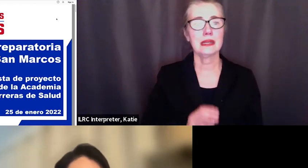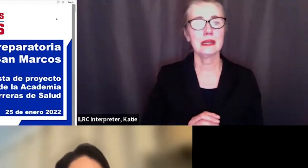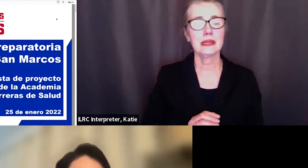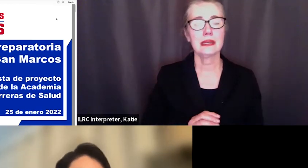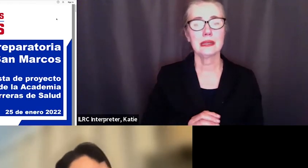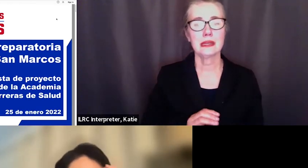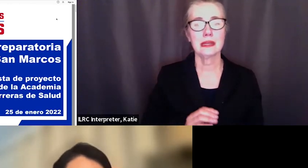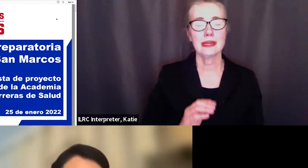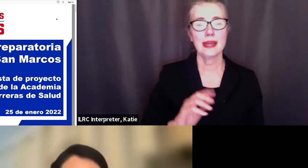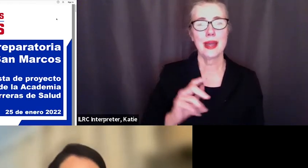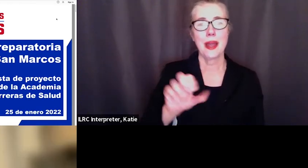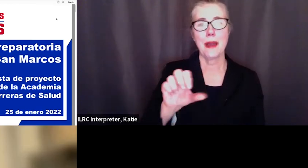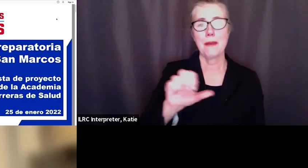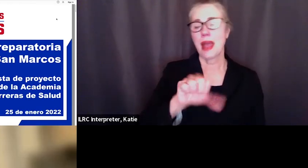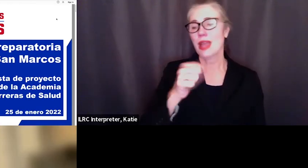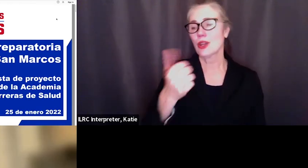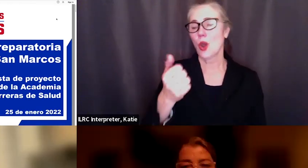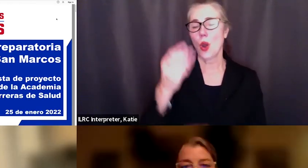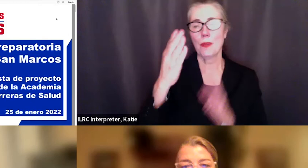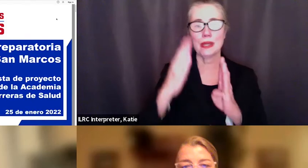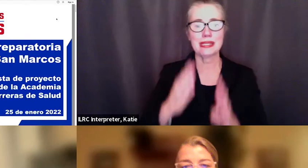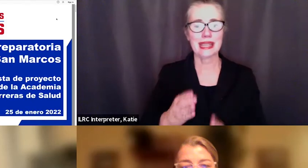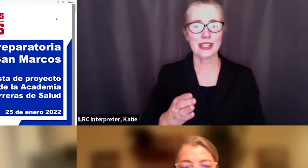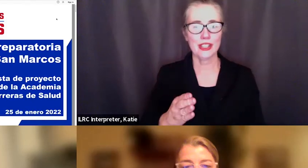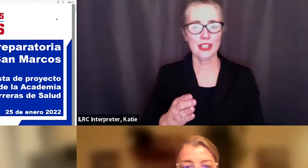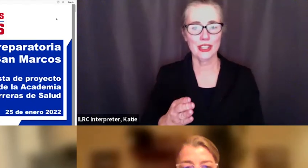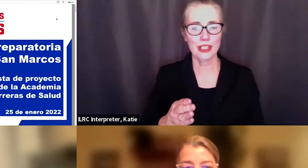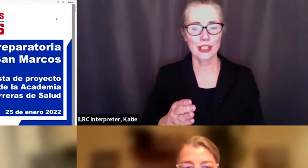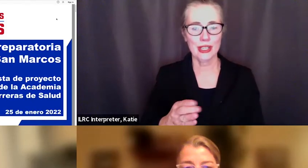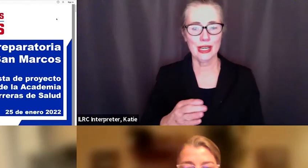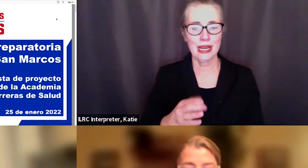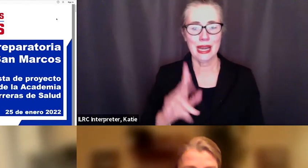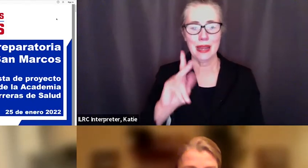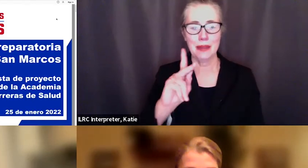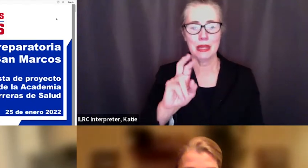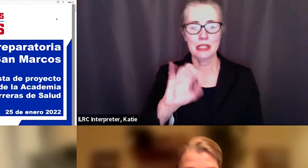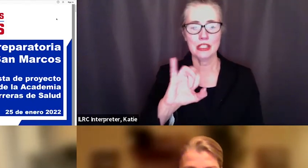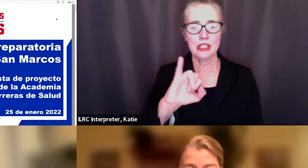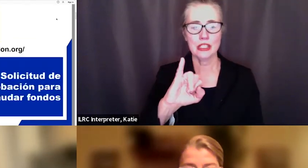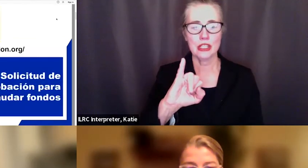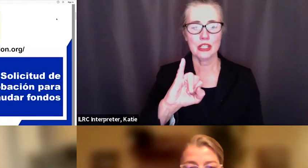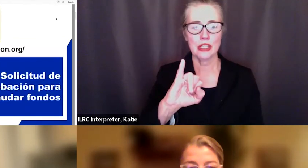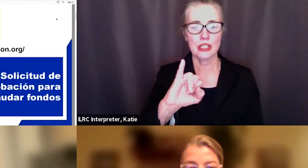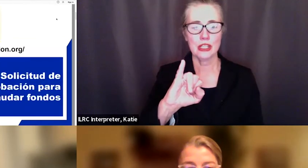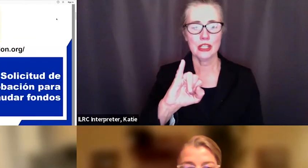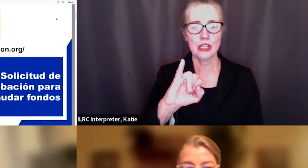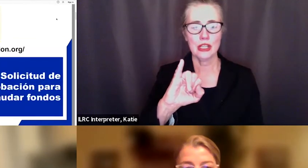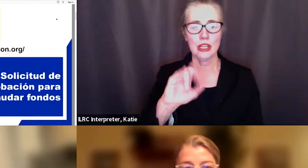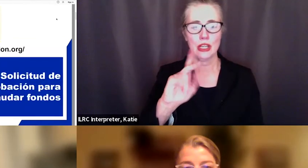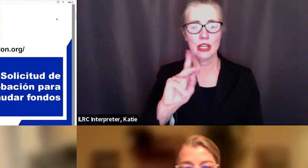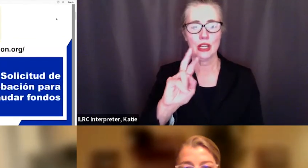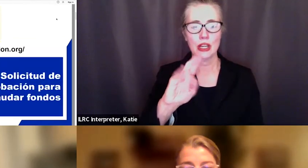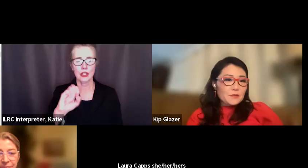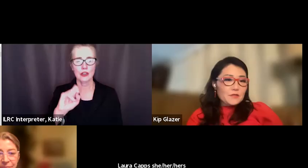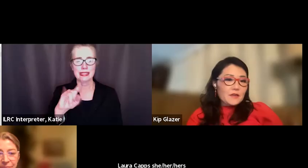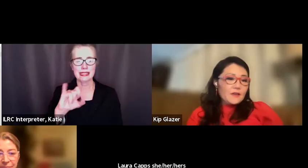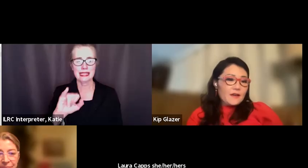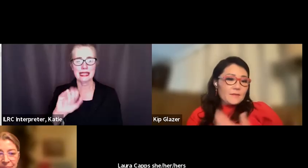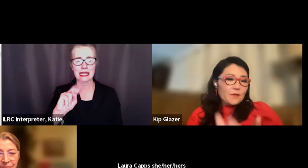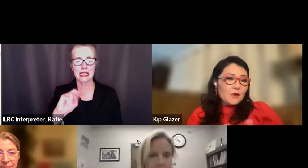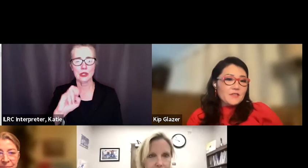co-presenter miss christy newton if you can please go to the next slide please and she's going to